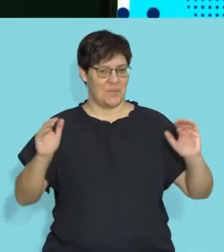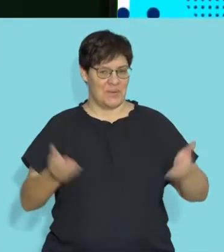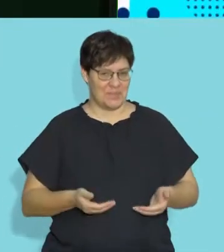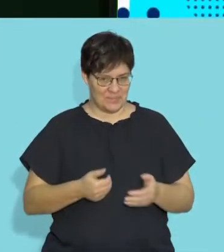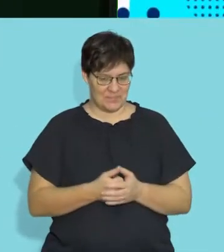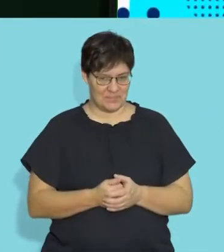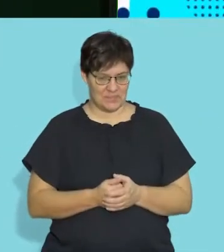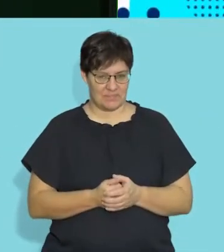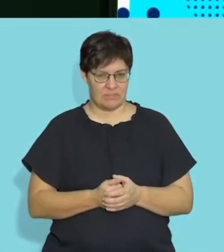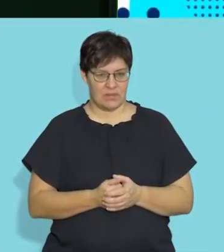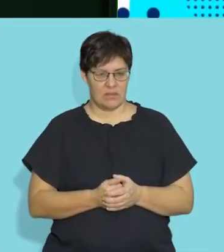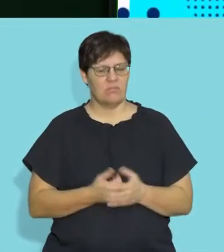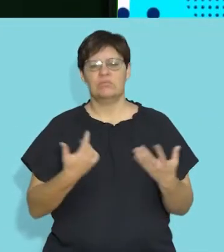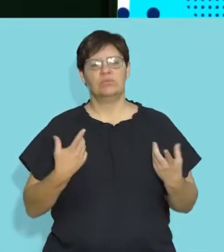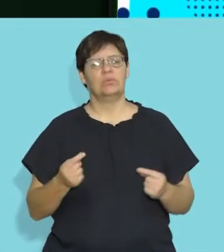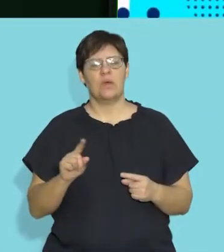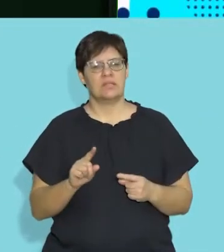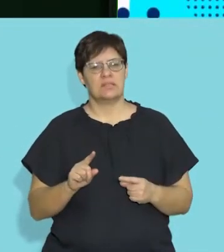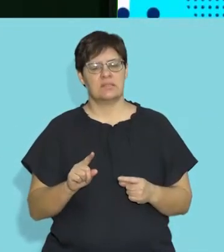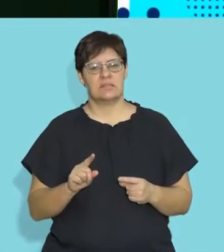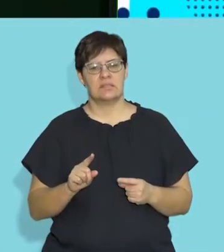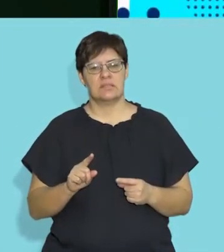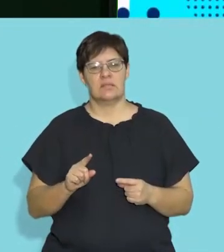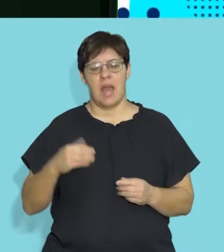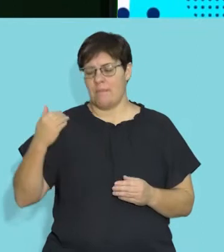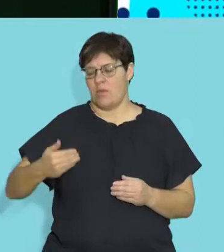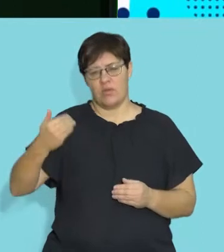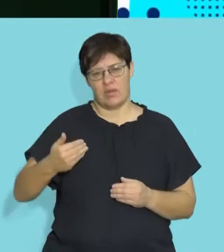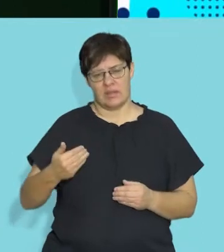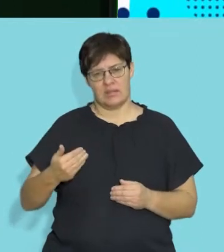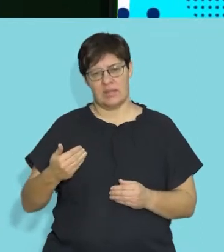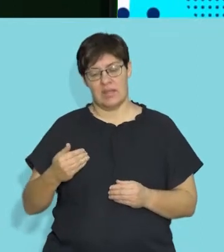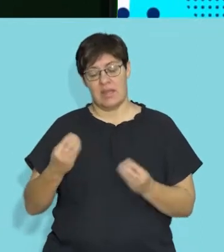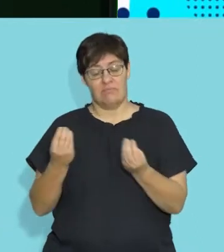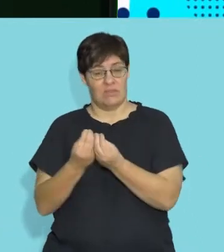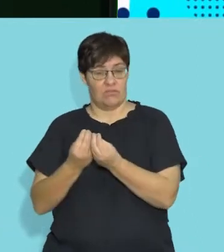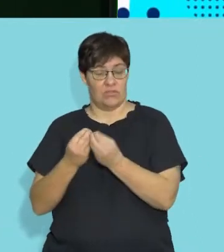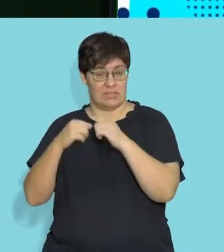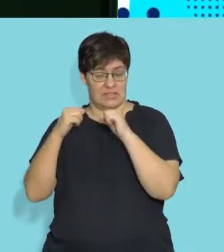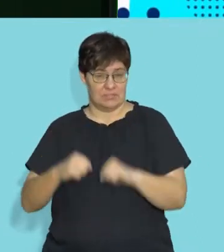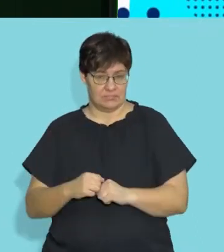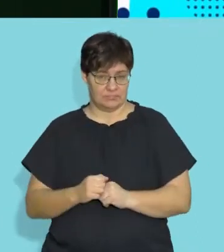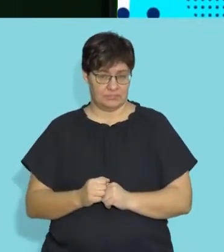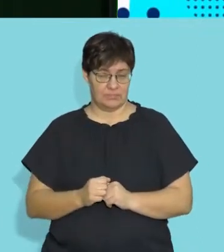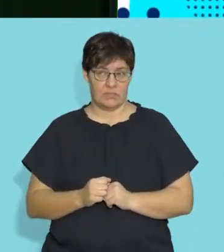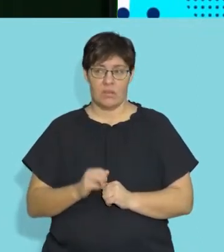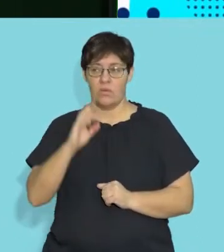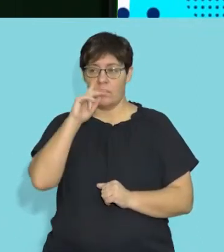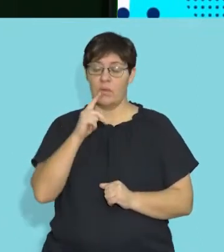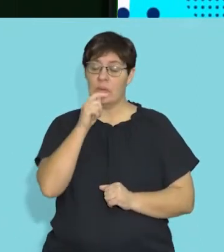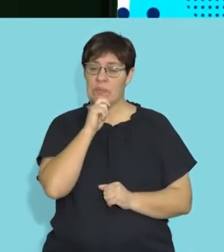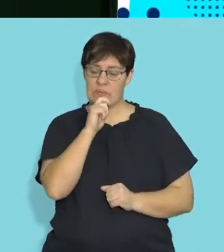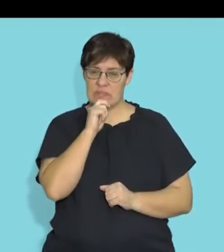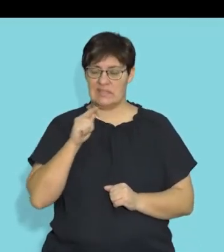Welcome back, accounting boffins. We're busy with periodic inventory systems. A quick tip, once again,